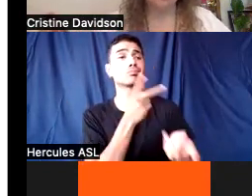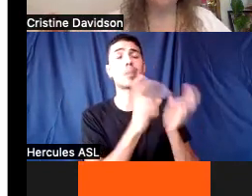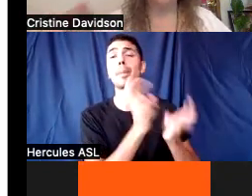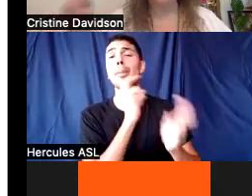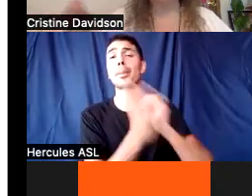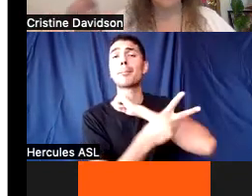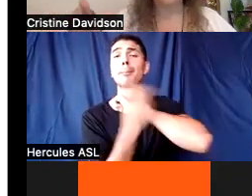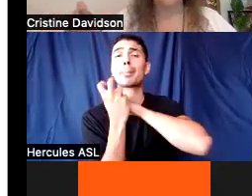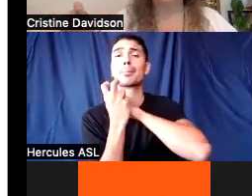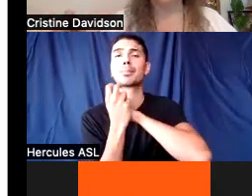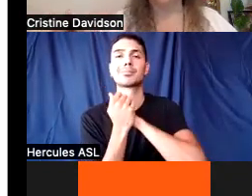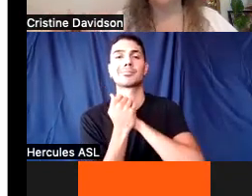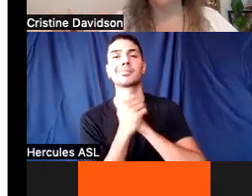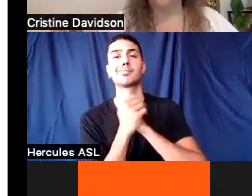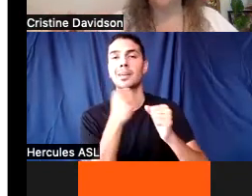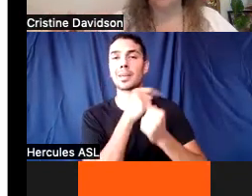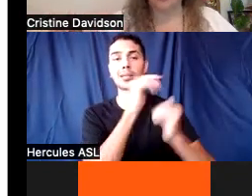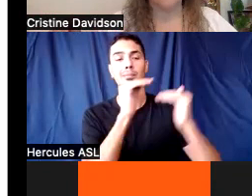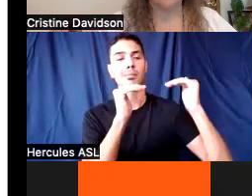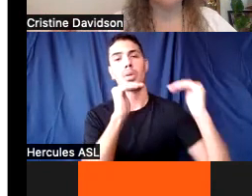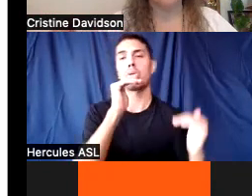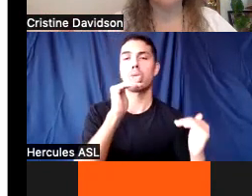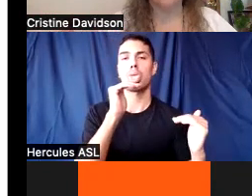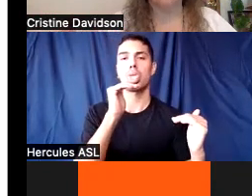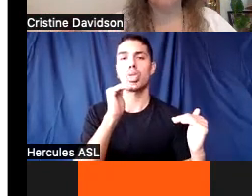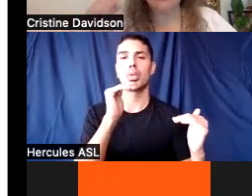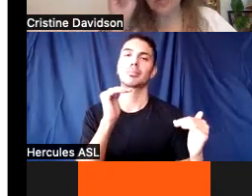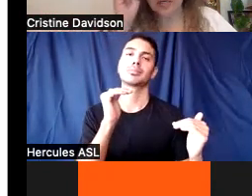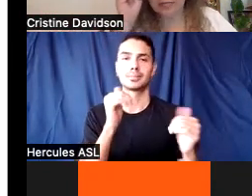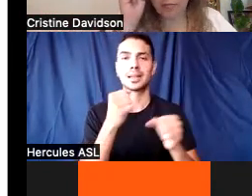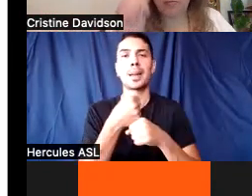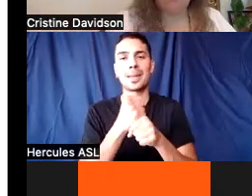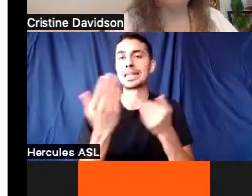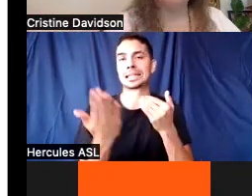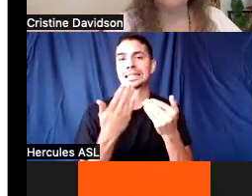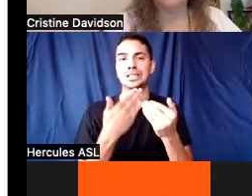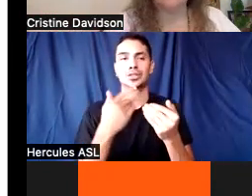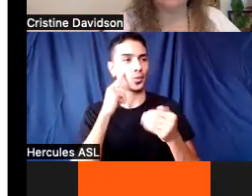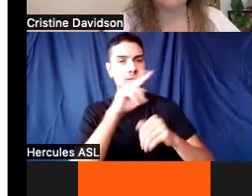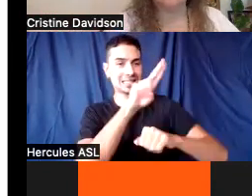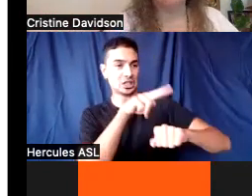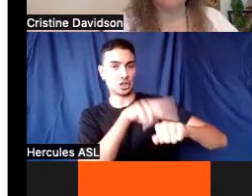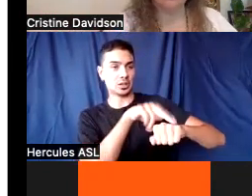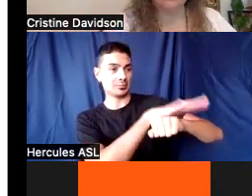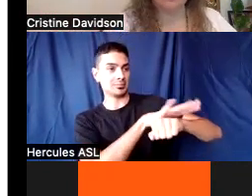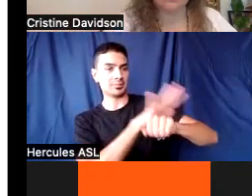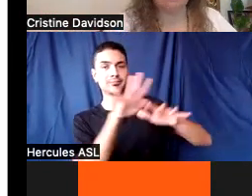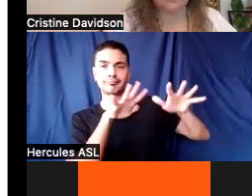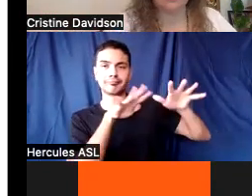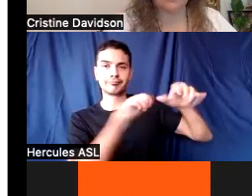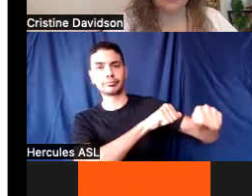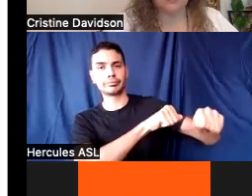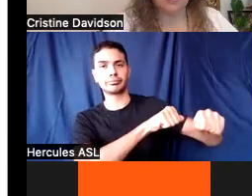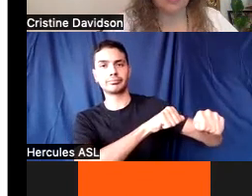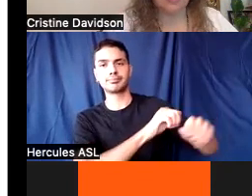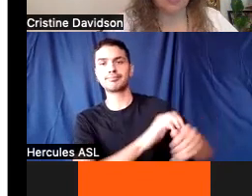at, that's how you can colonize a nation. Right? Tactics, very